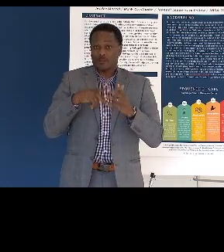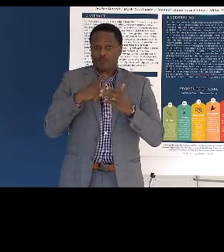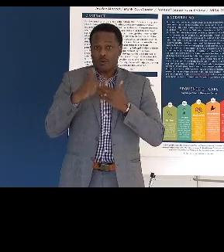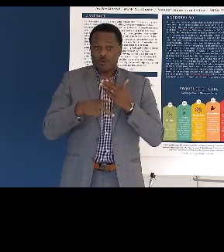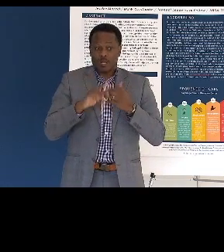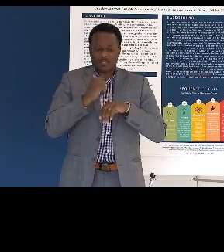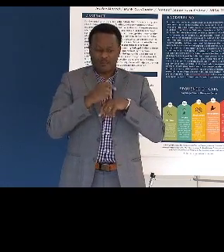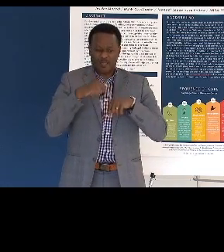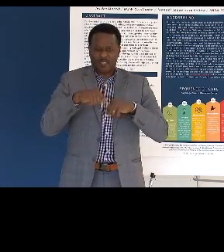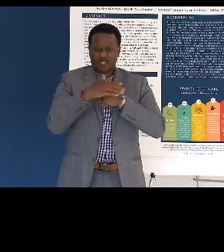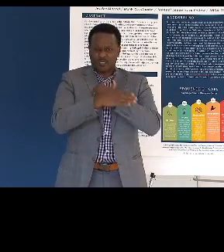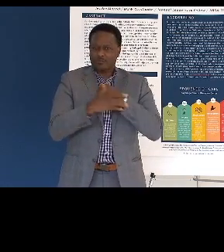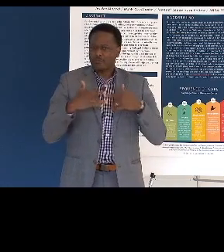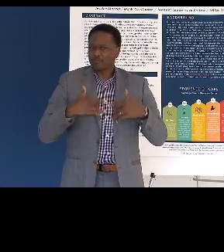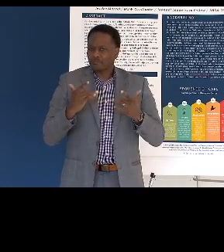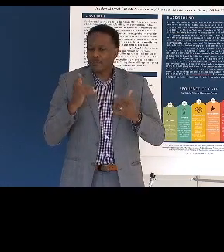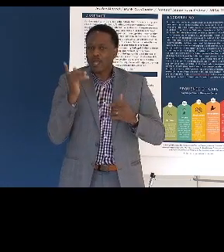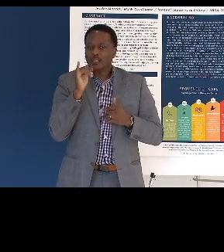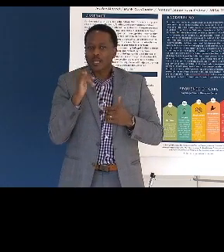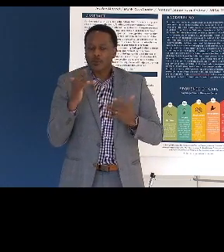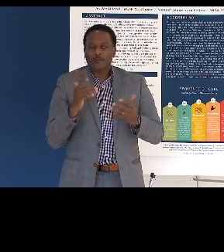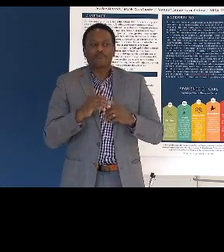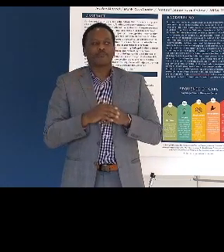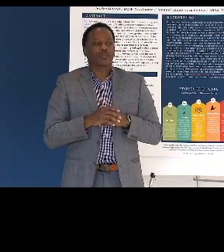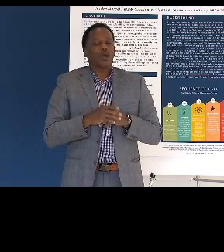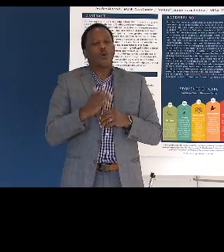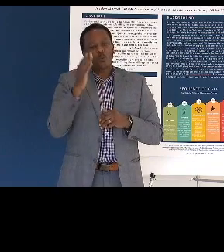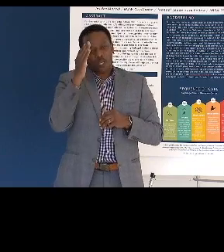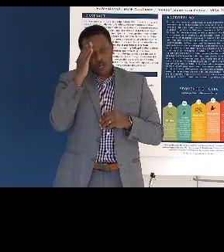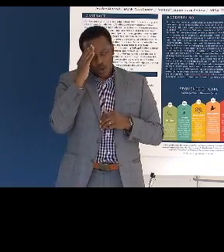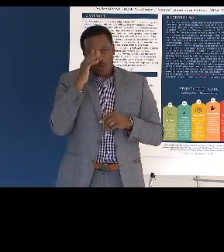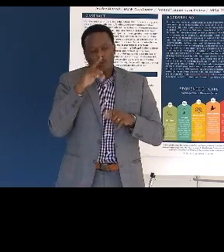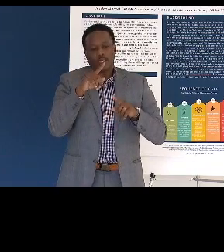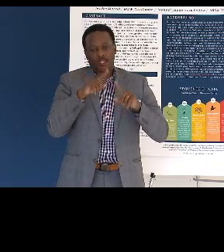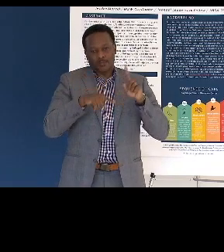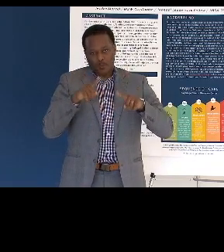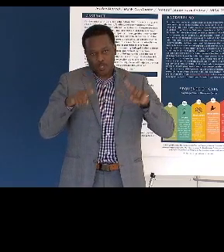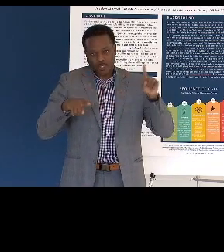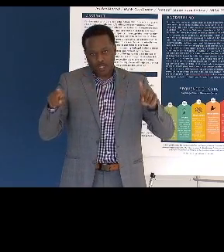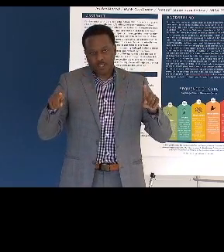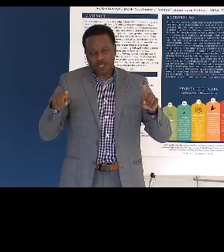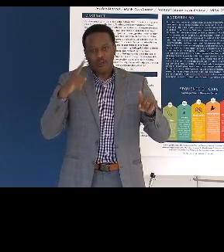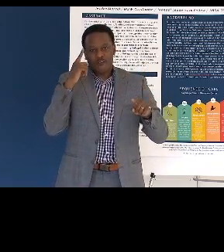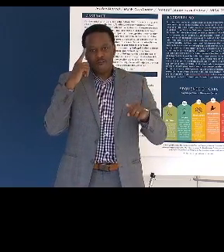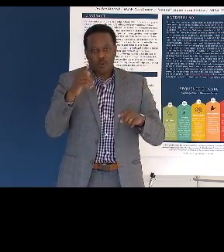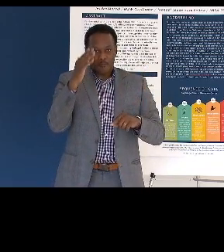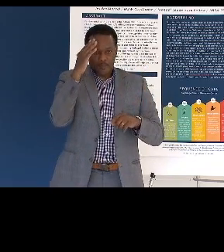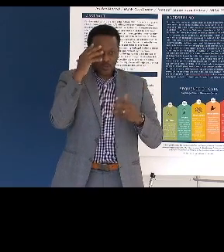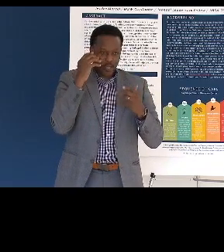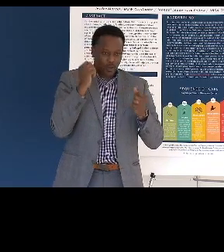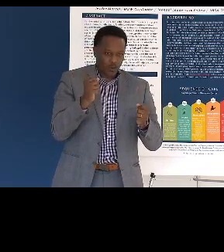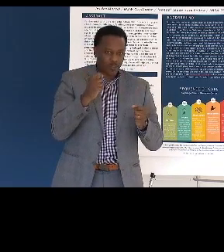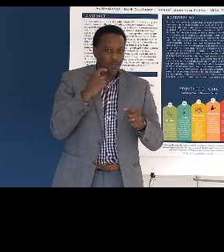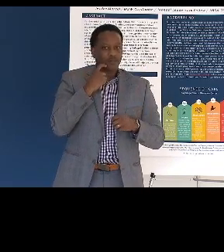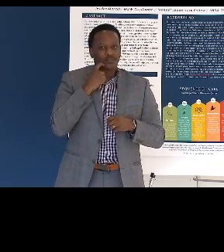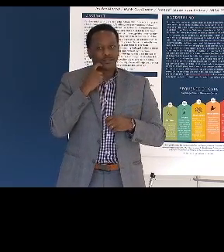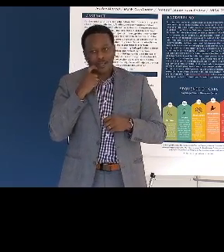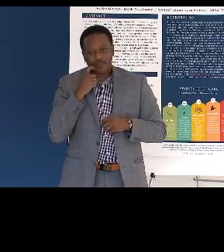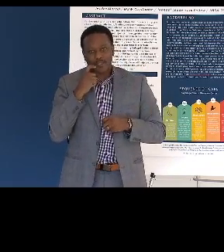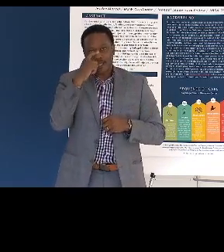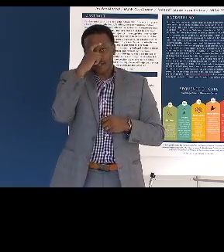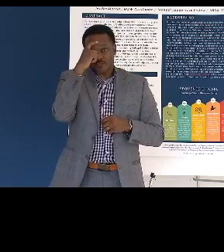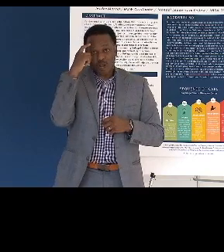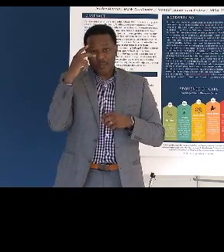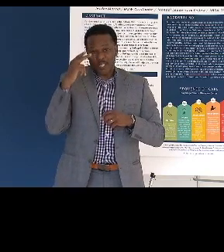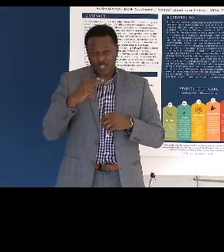country. So one, we know that there are disproportionate rates of mental health and substance use and trauma histories among our